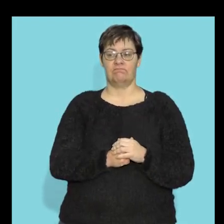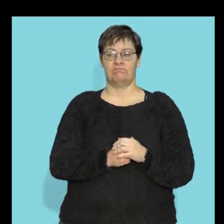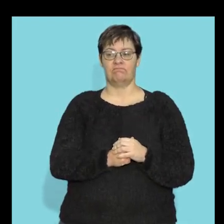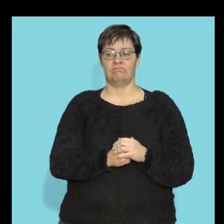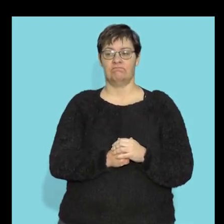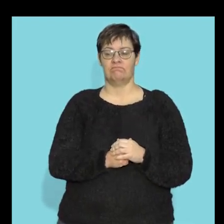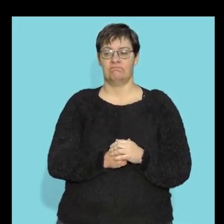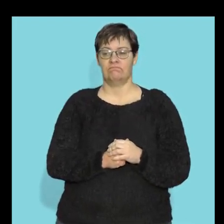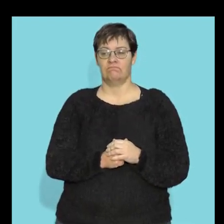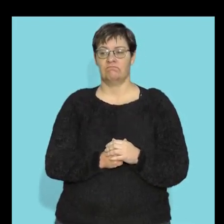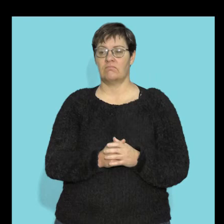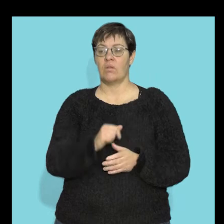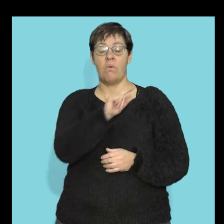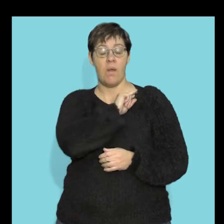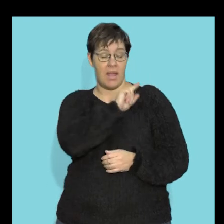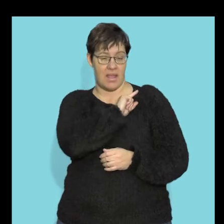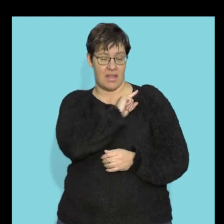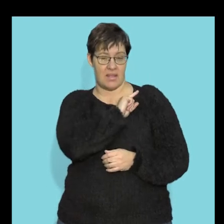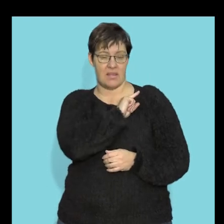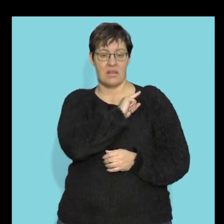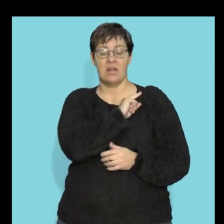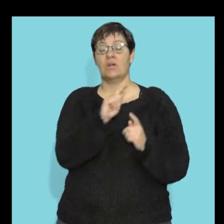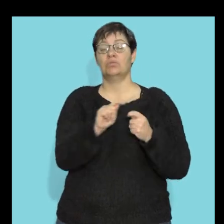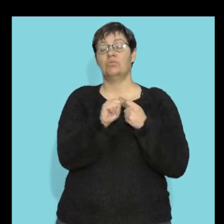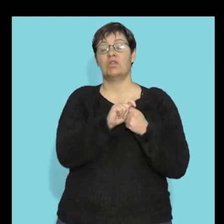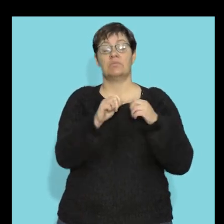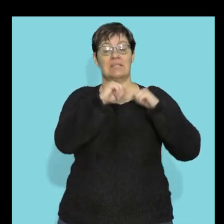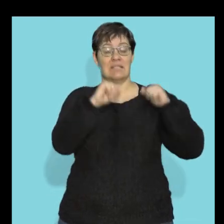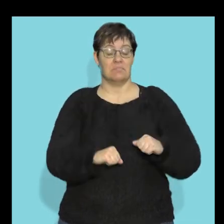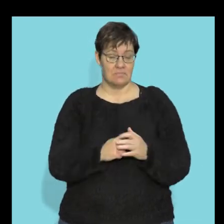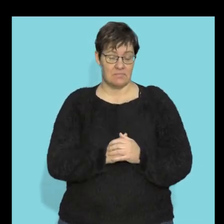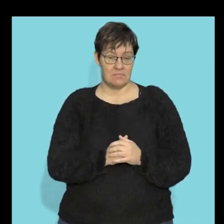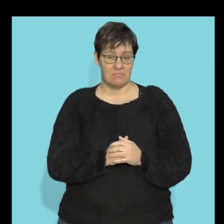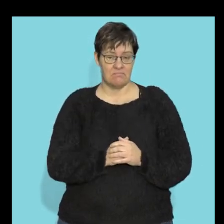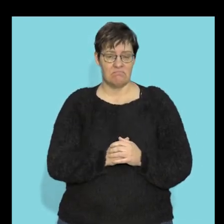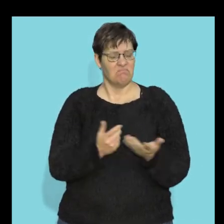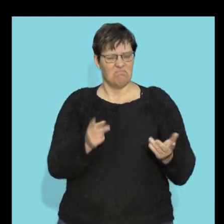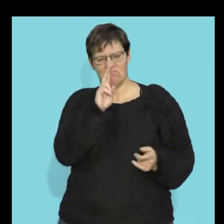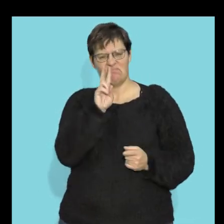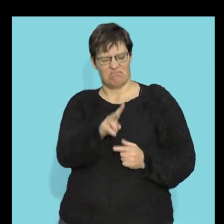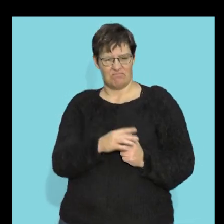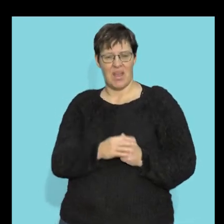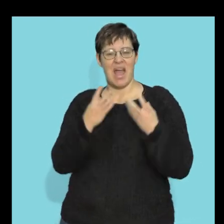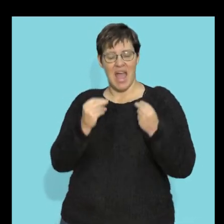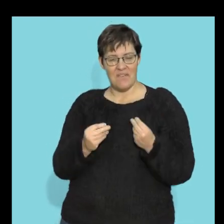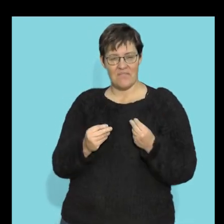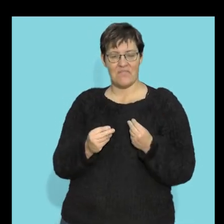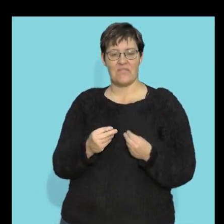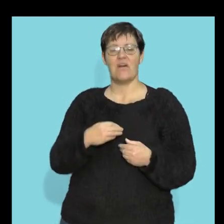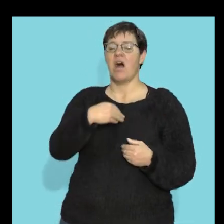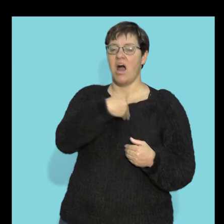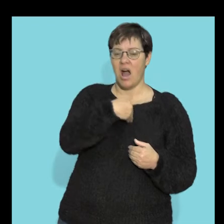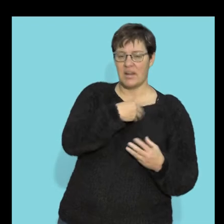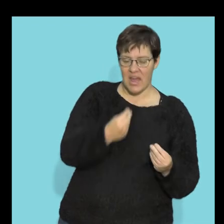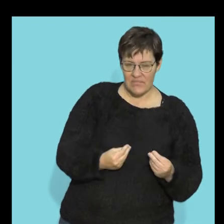system, and the reason why is because the transport system here is quite obvious. It has a heart, it has